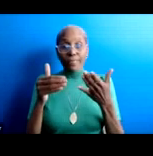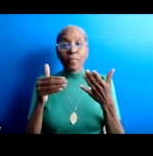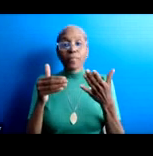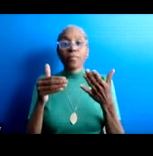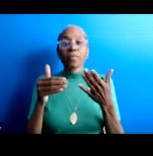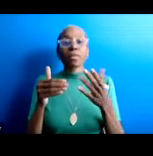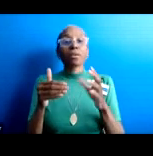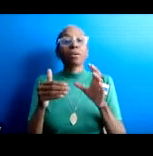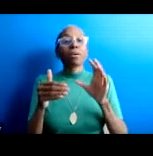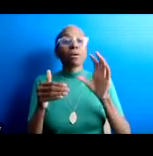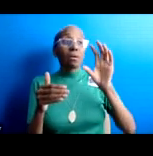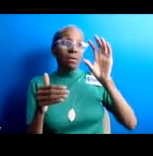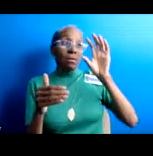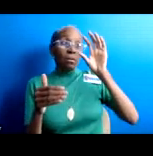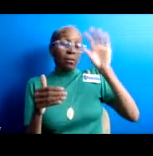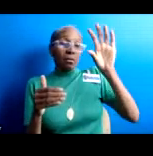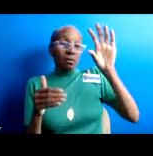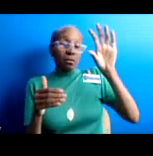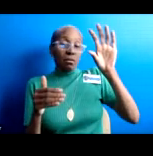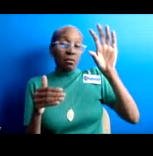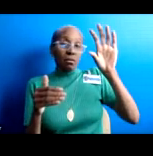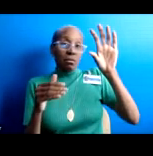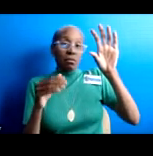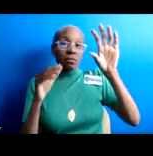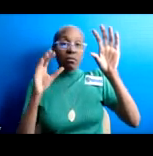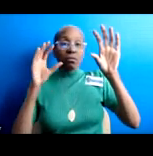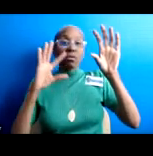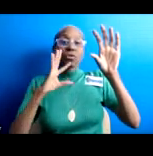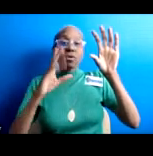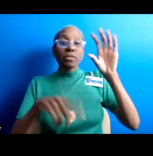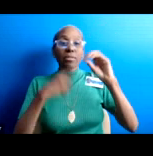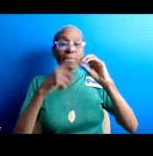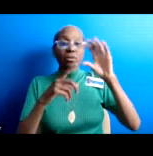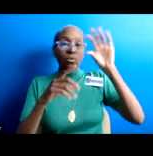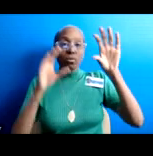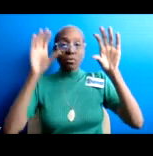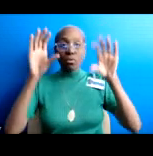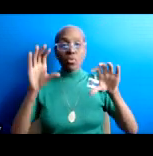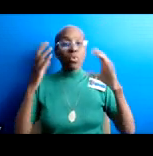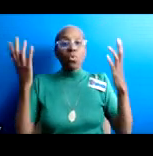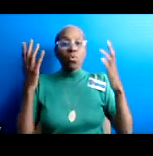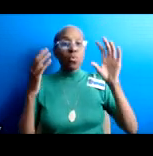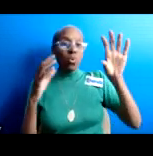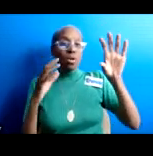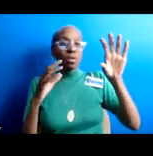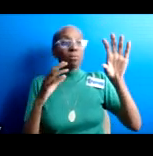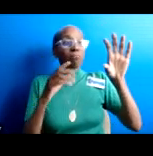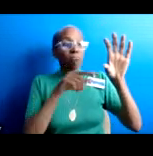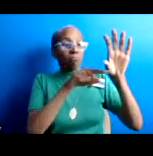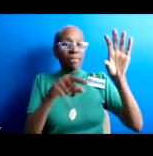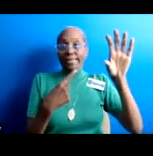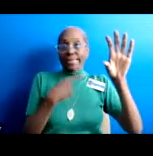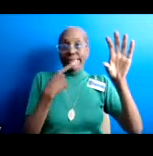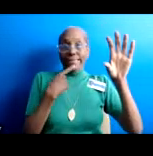So one quadrant is going to be talking about what our user might say. So